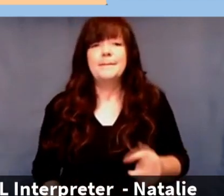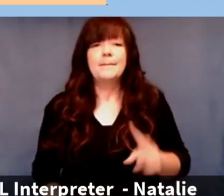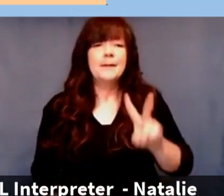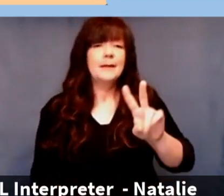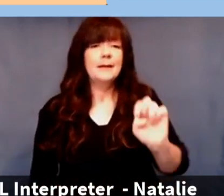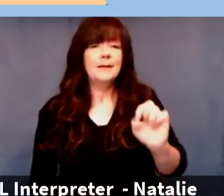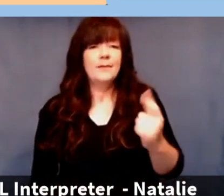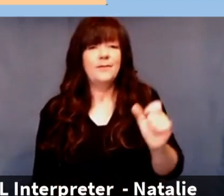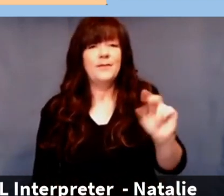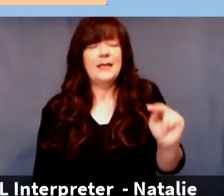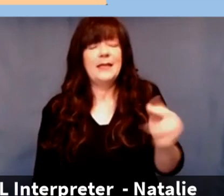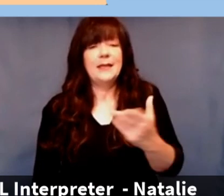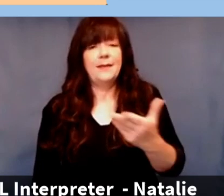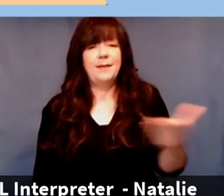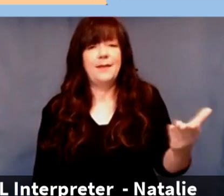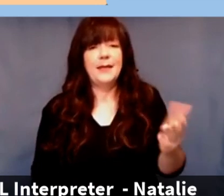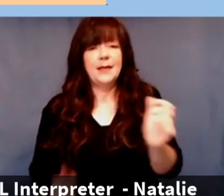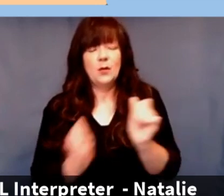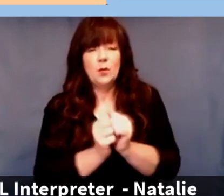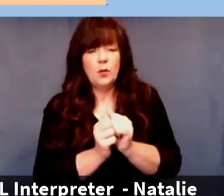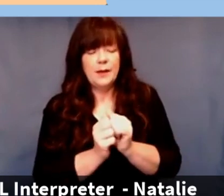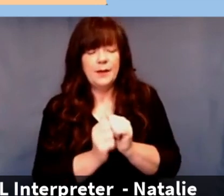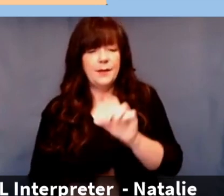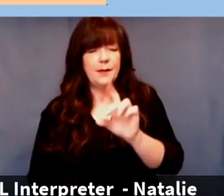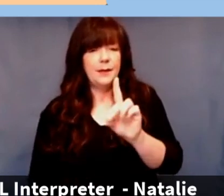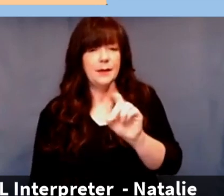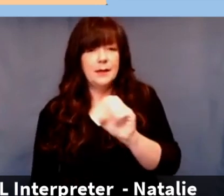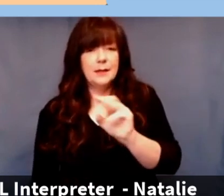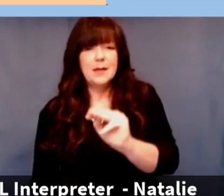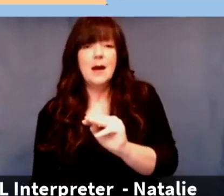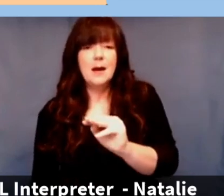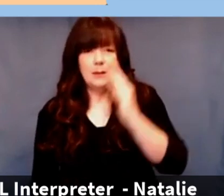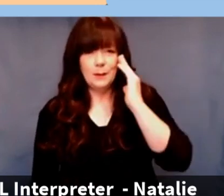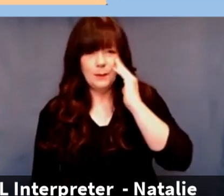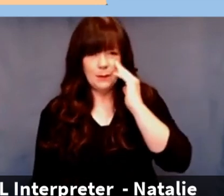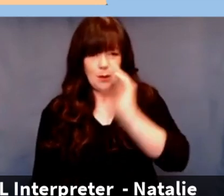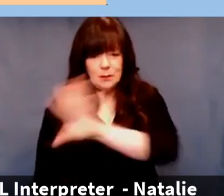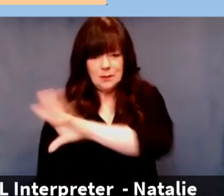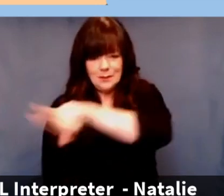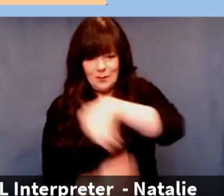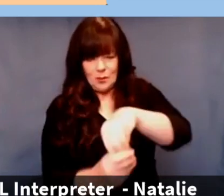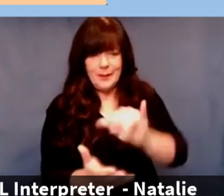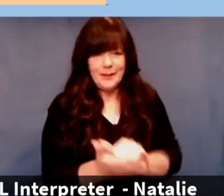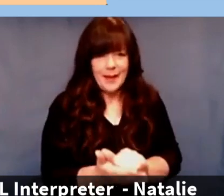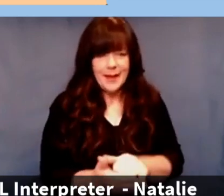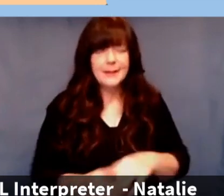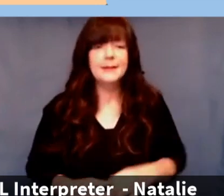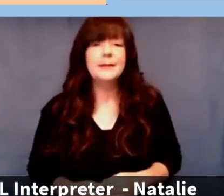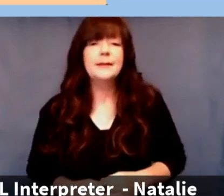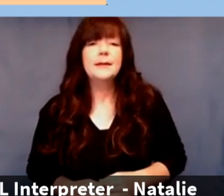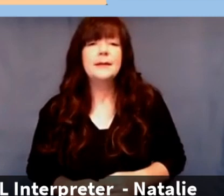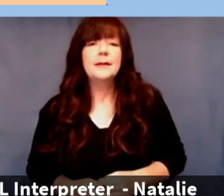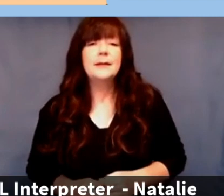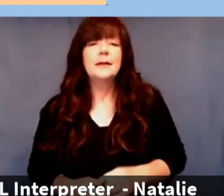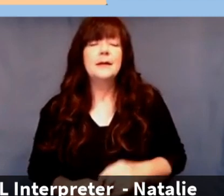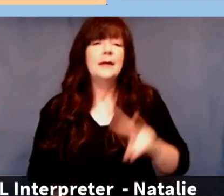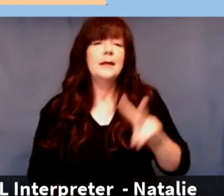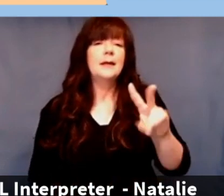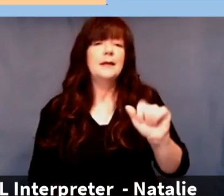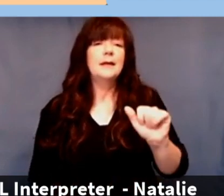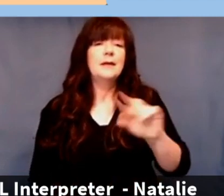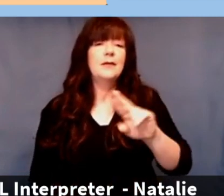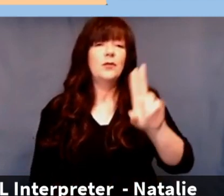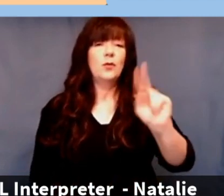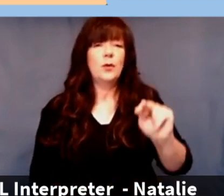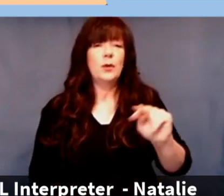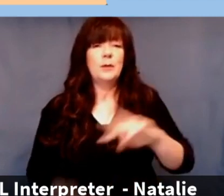thing with Dom. Yeah. We incorporated that. And then like Varun getting bigger,